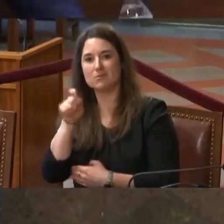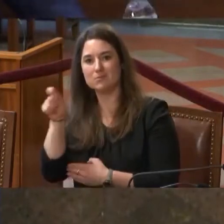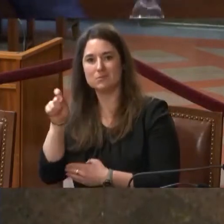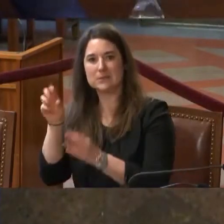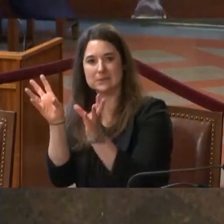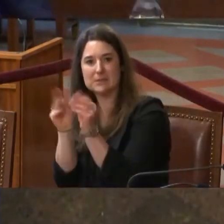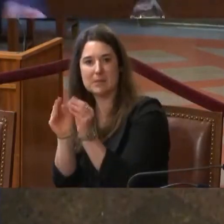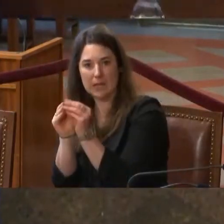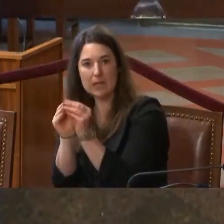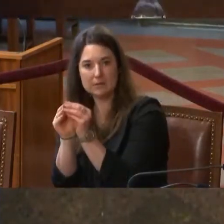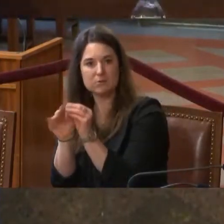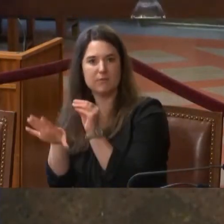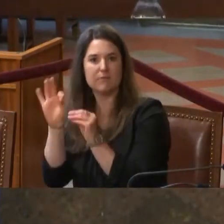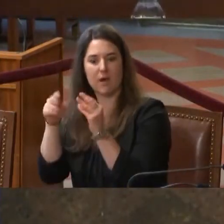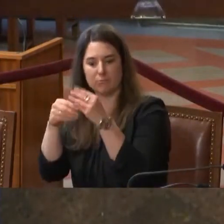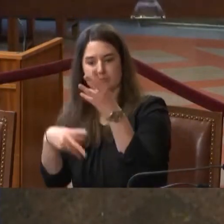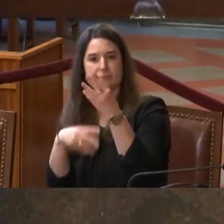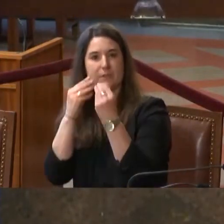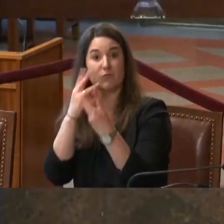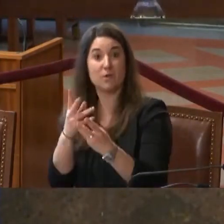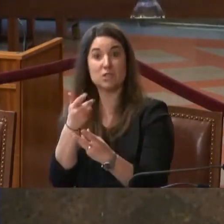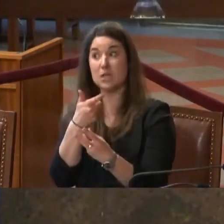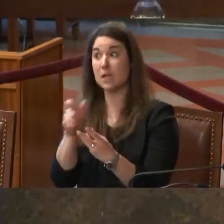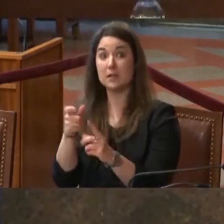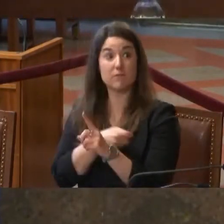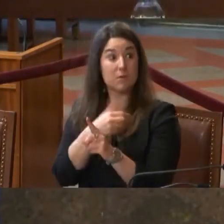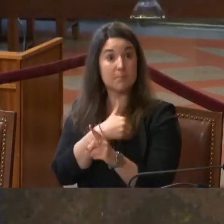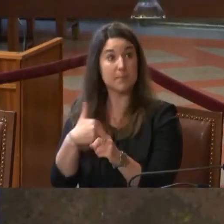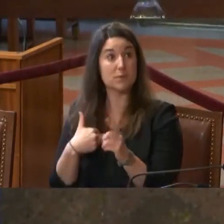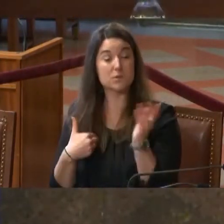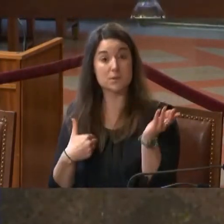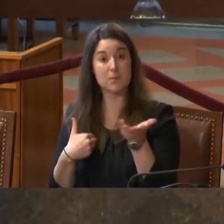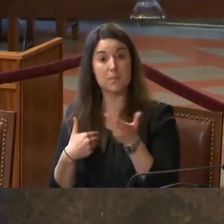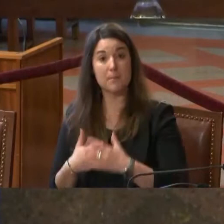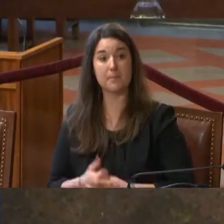pittsburghpa.gov/clerk/council-meetings. Do we have anything from the members?